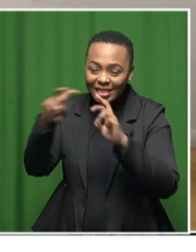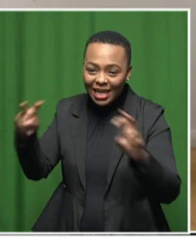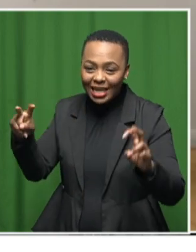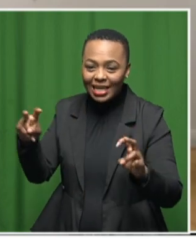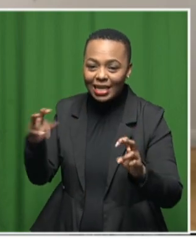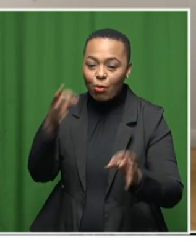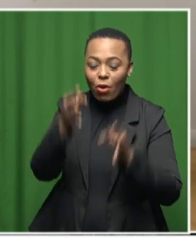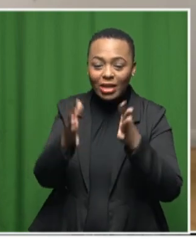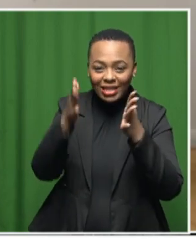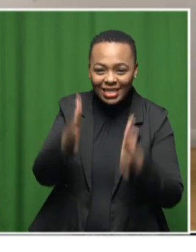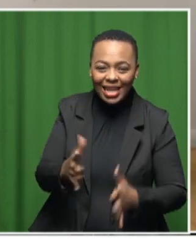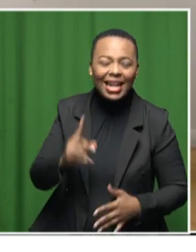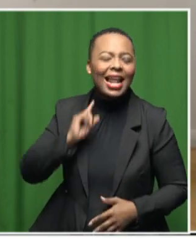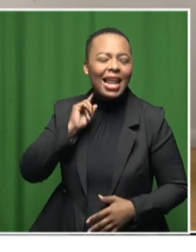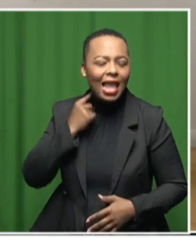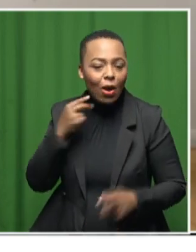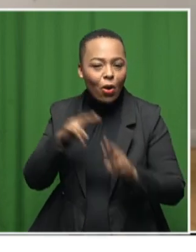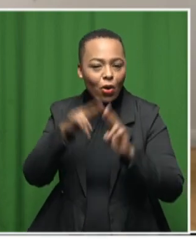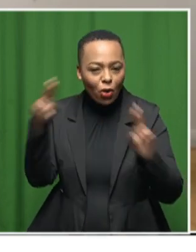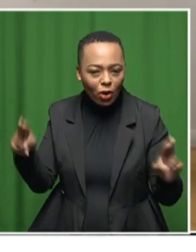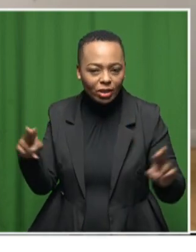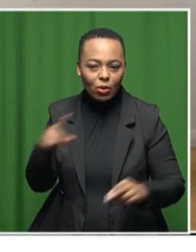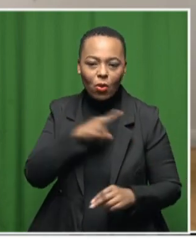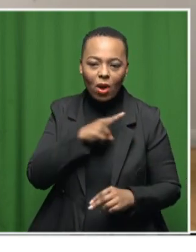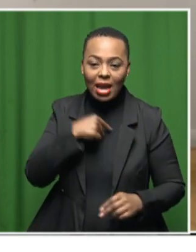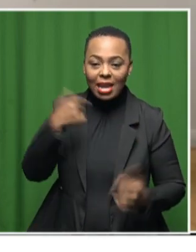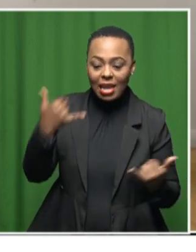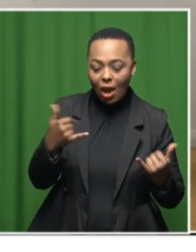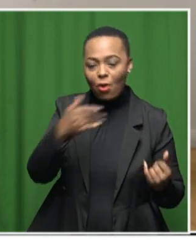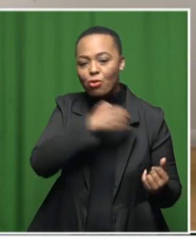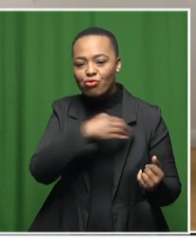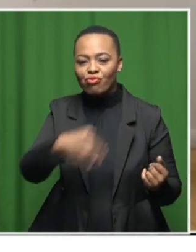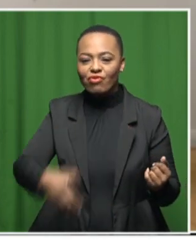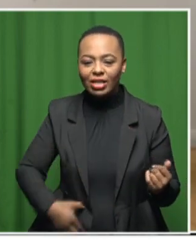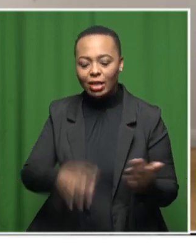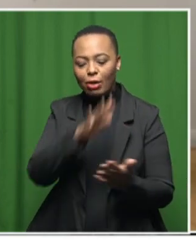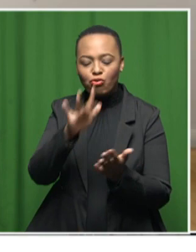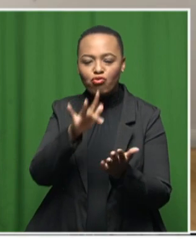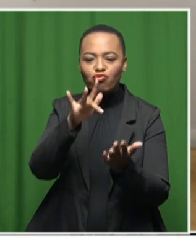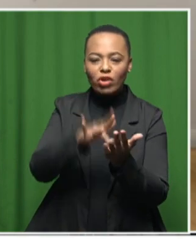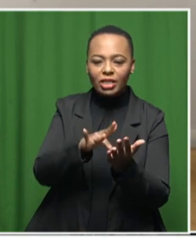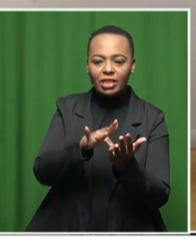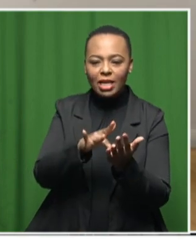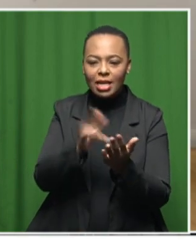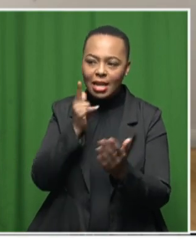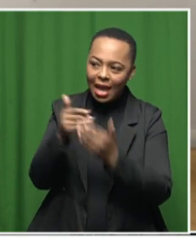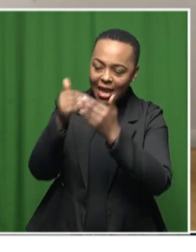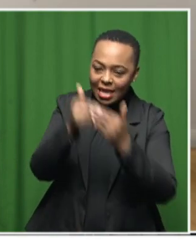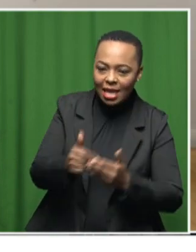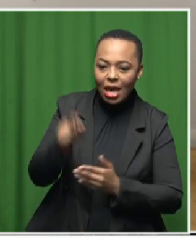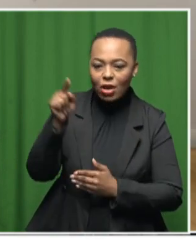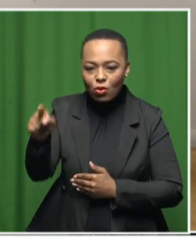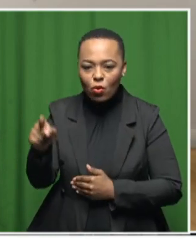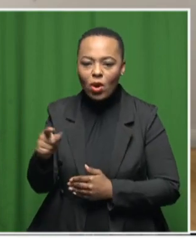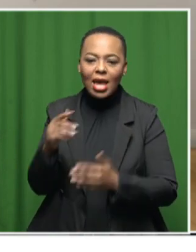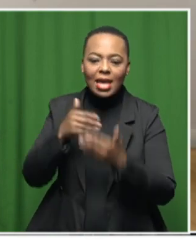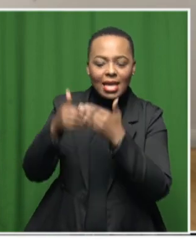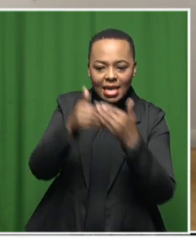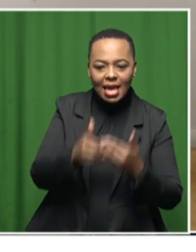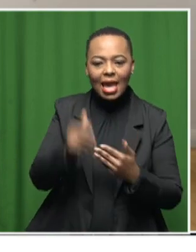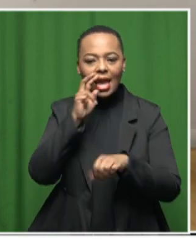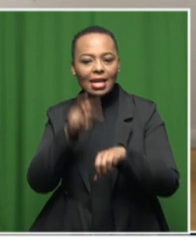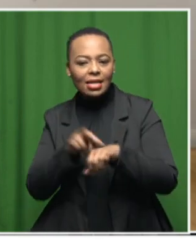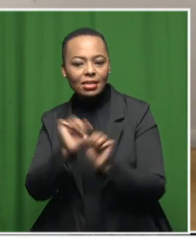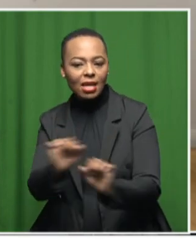or not. Like if I were to tell you now that I'm running for president and I will take care of you, I'll take care of every need, you